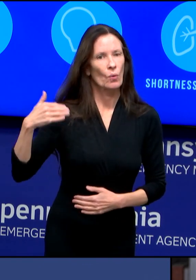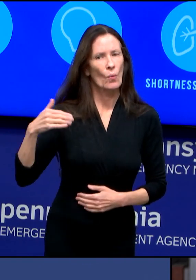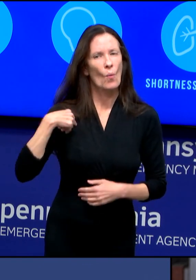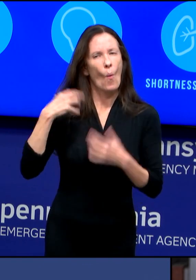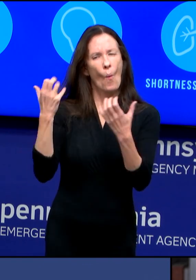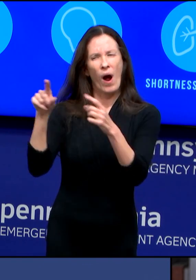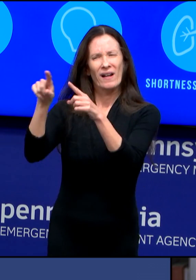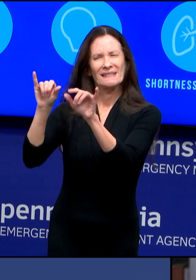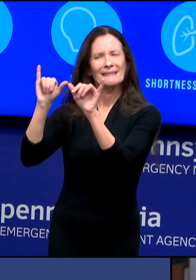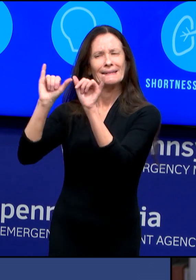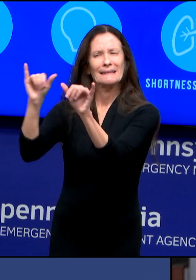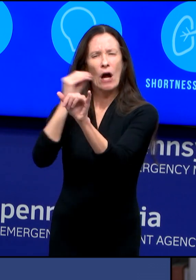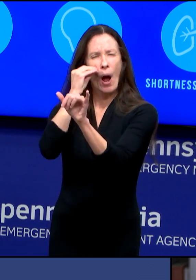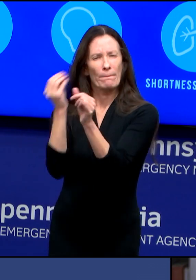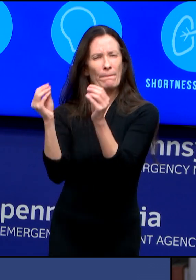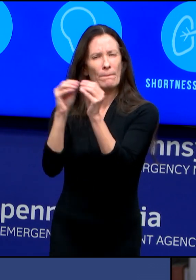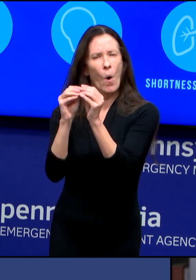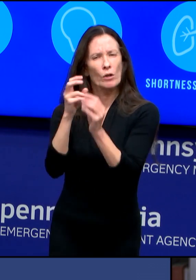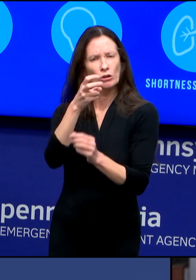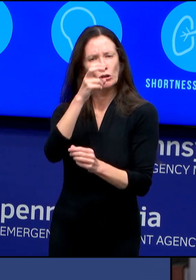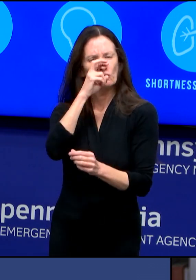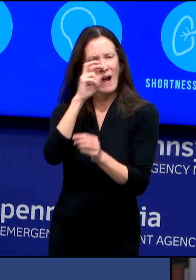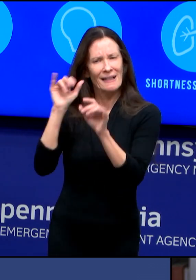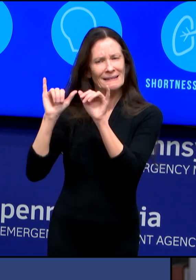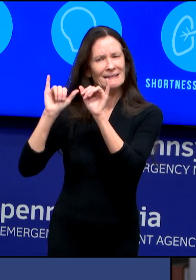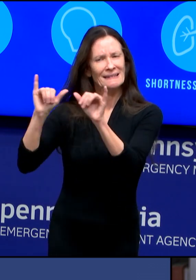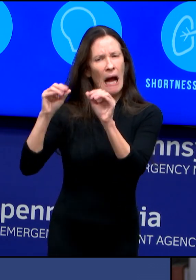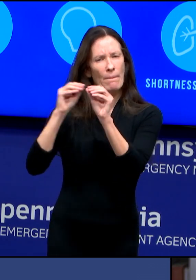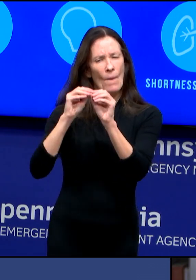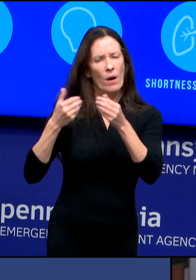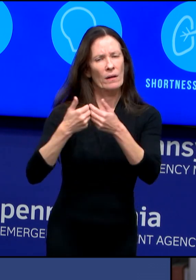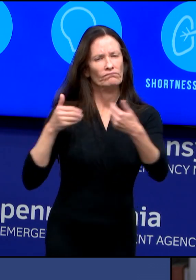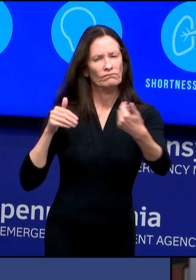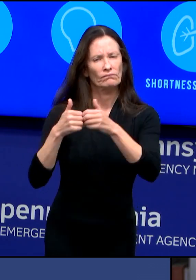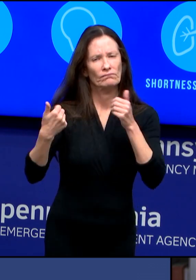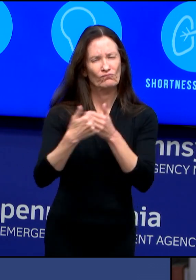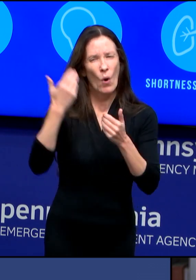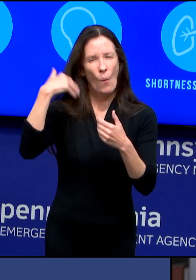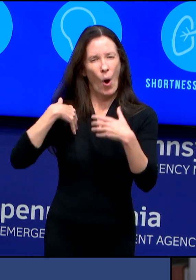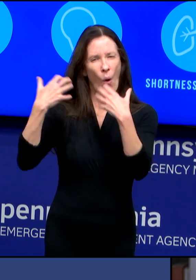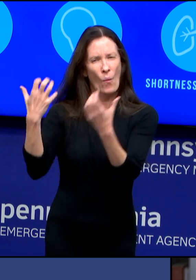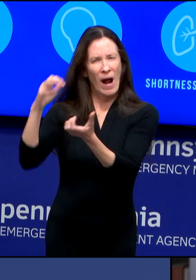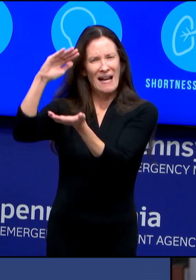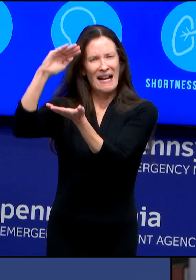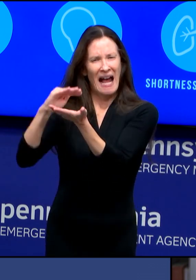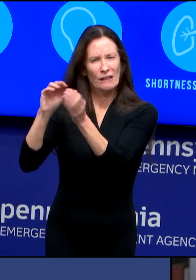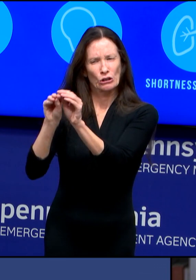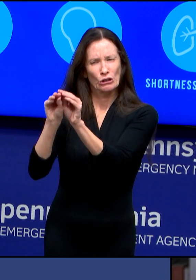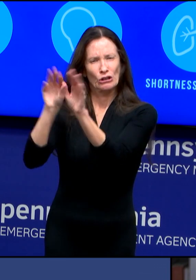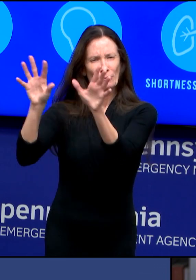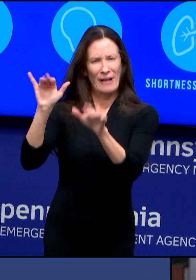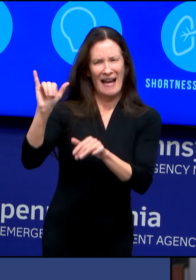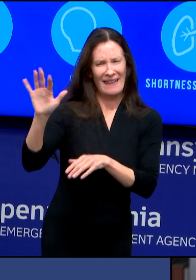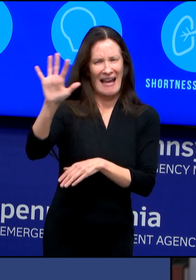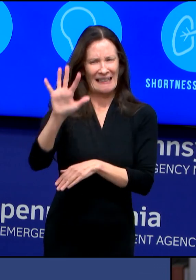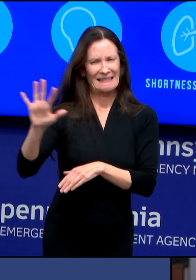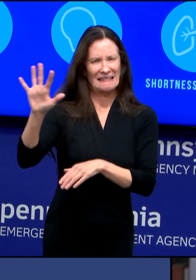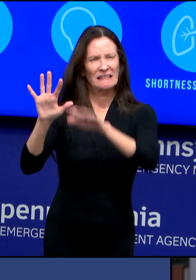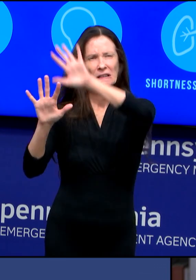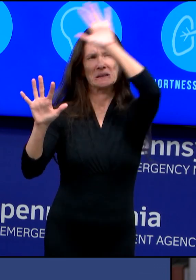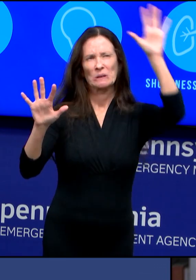positively, the virus will not spread. And I think that's what we're hoping for. So again, as I